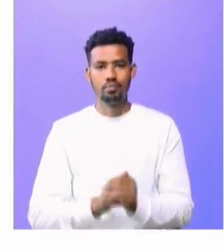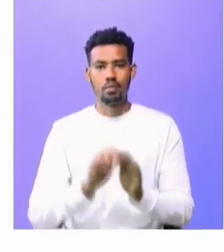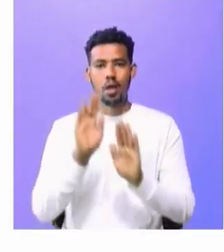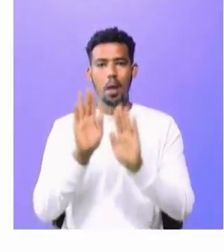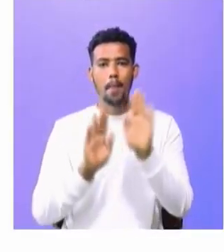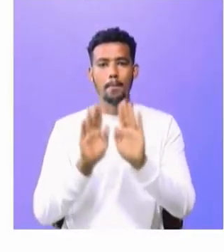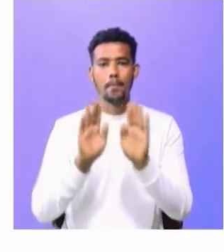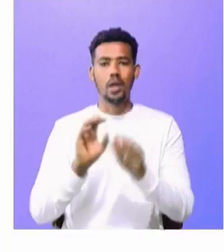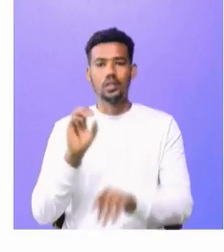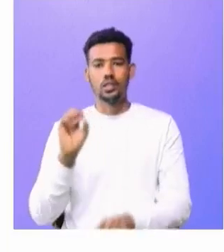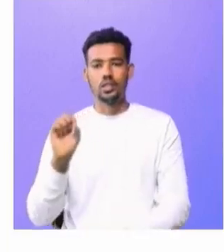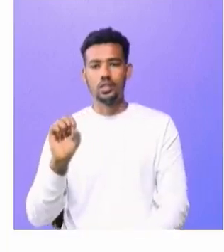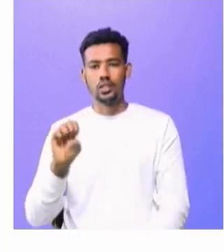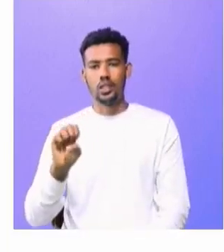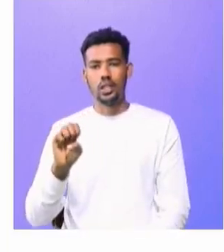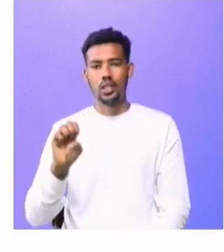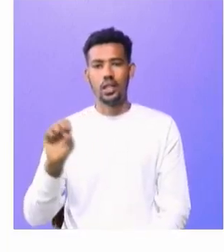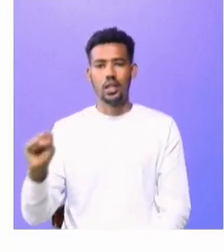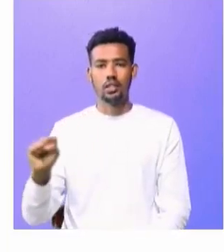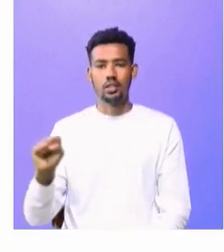buses.